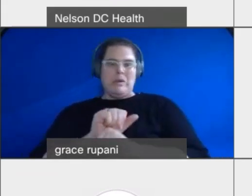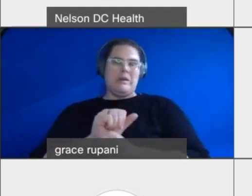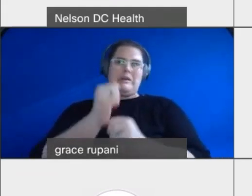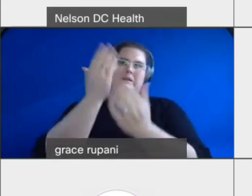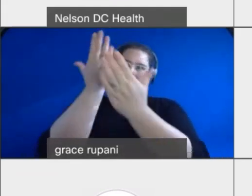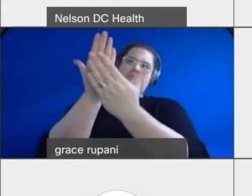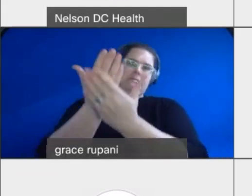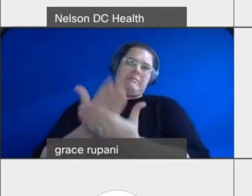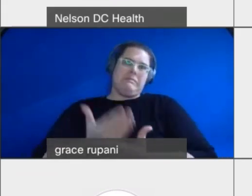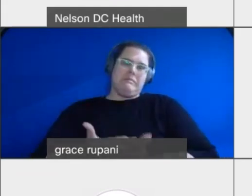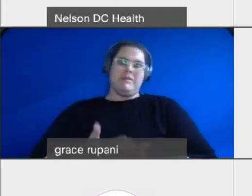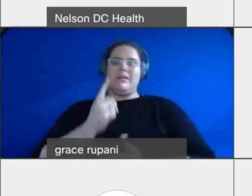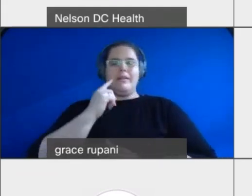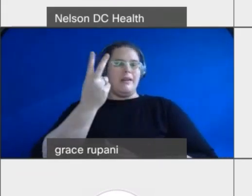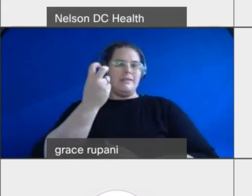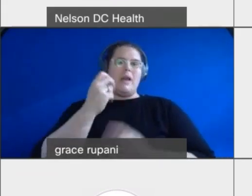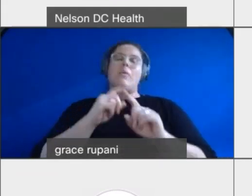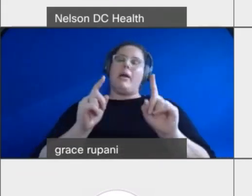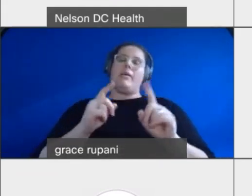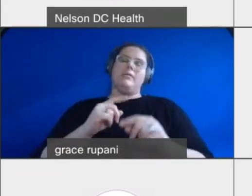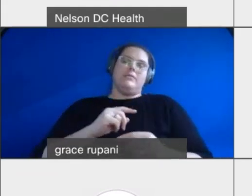will get more information.